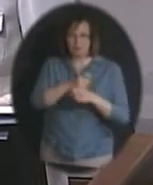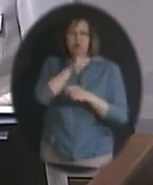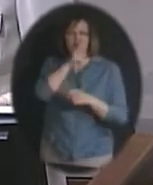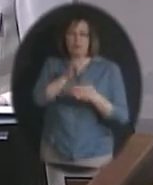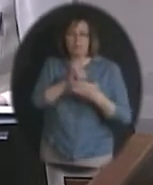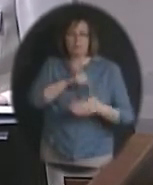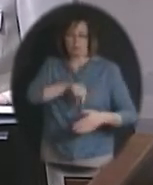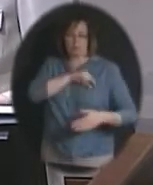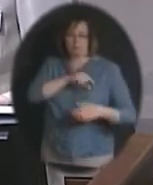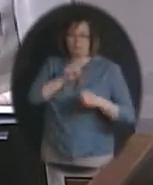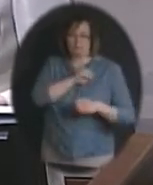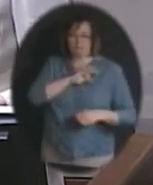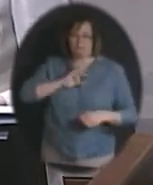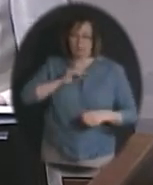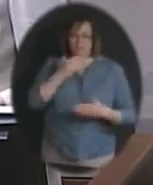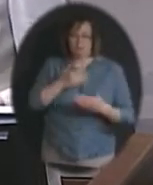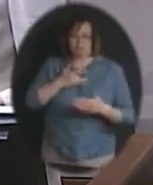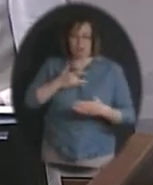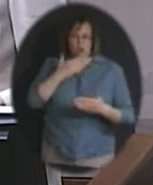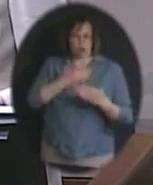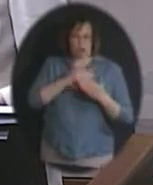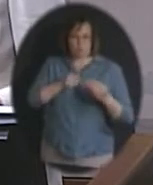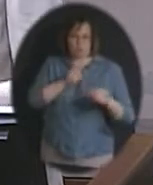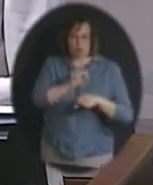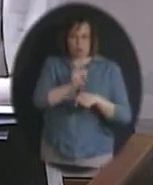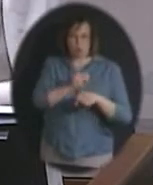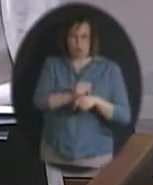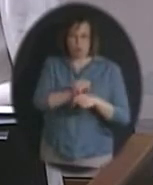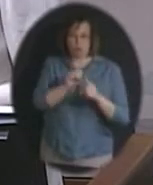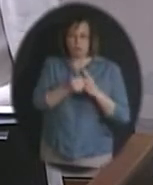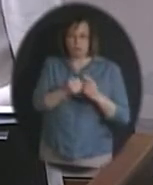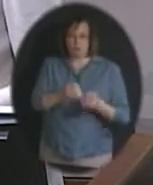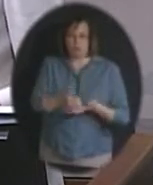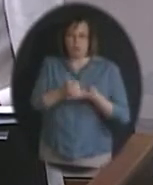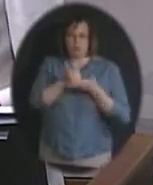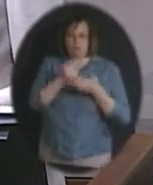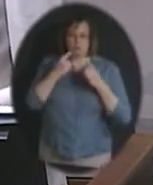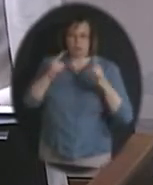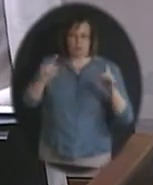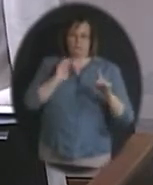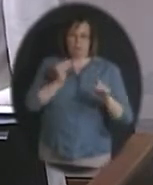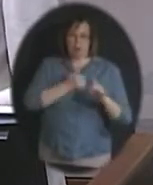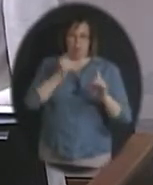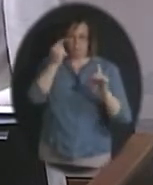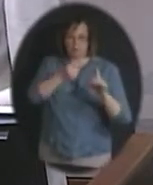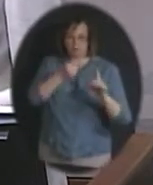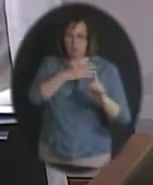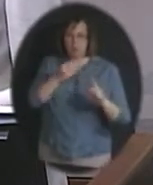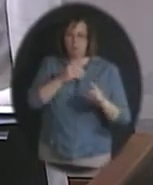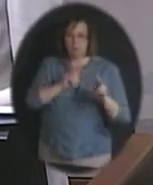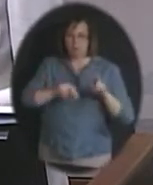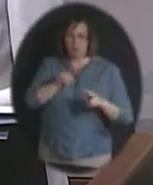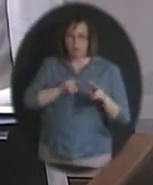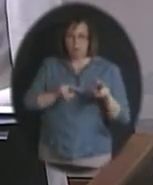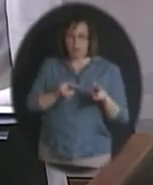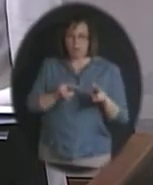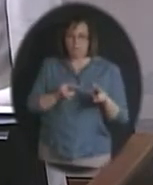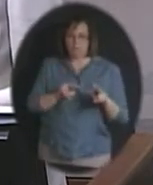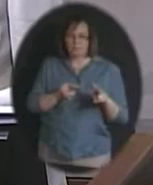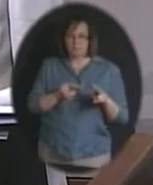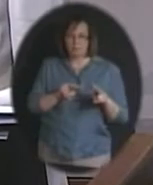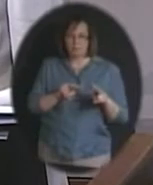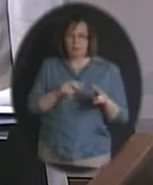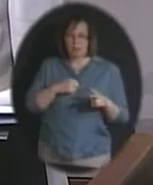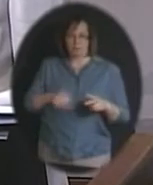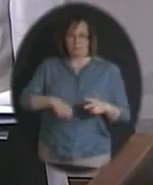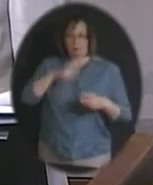have quality staff and they feel good about their working conditions, so they're helping us to achieve our mission. And you look at I am proud